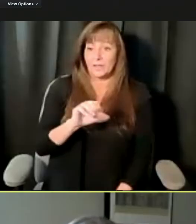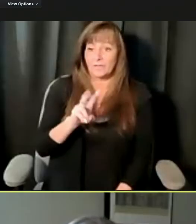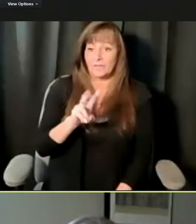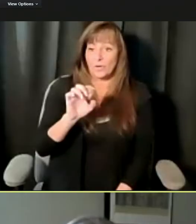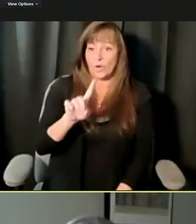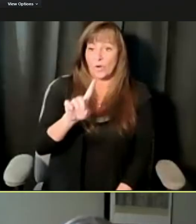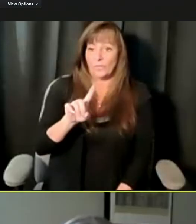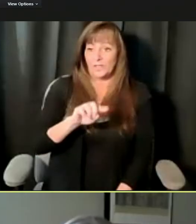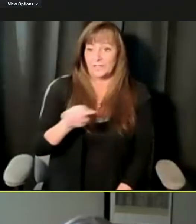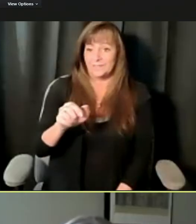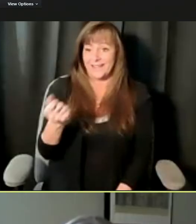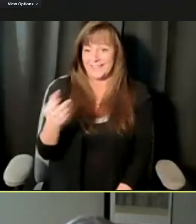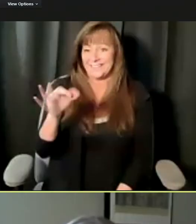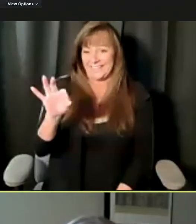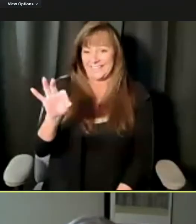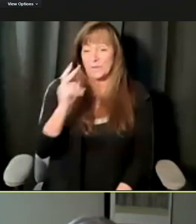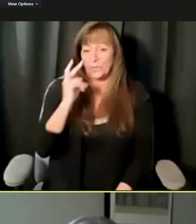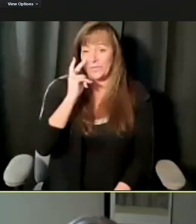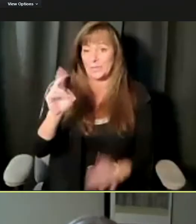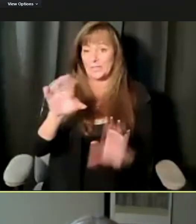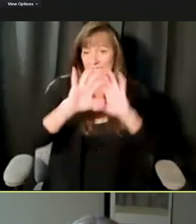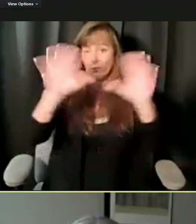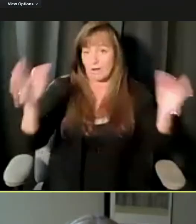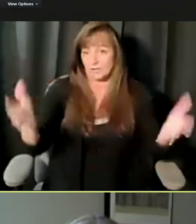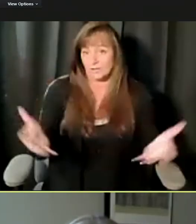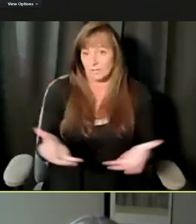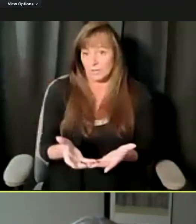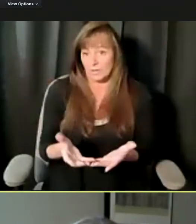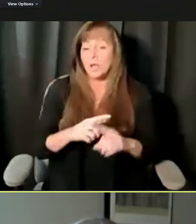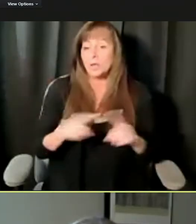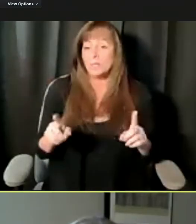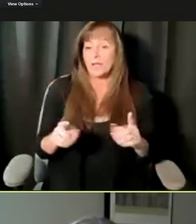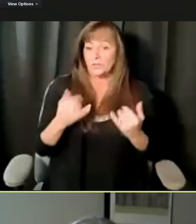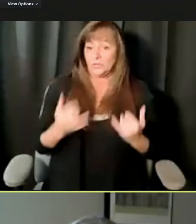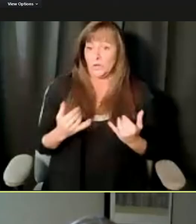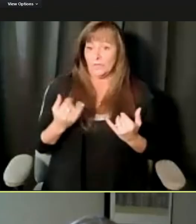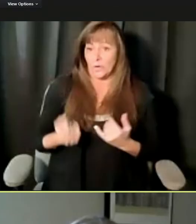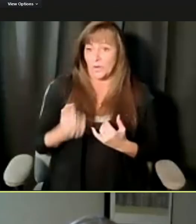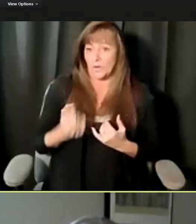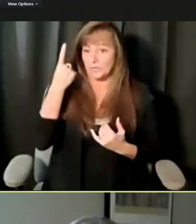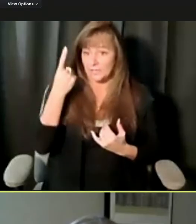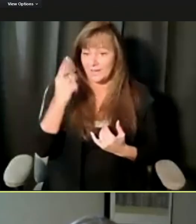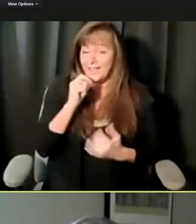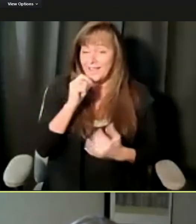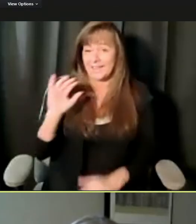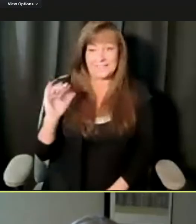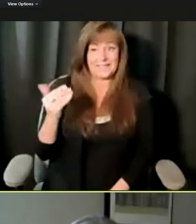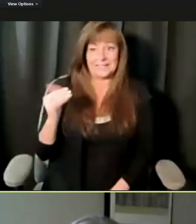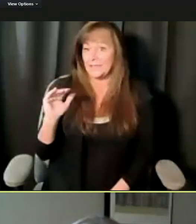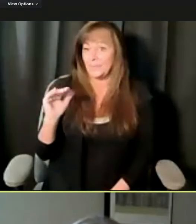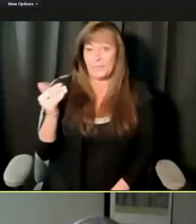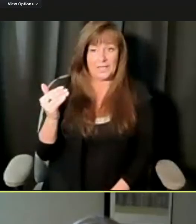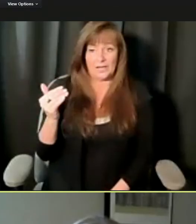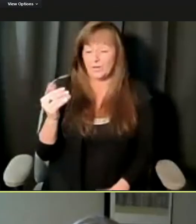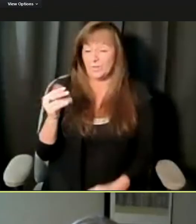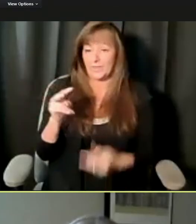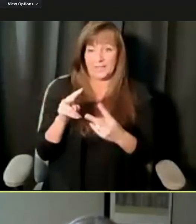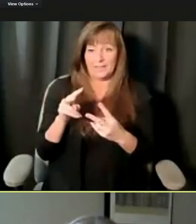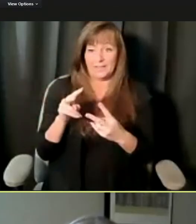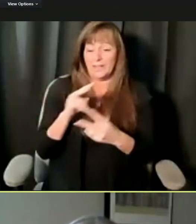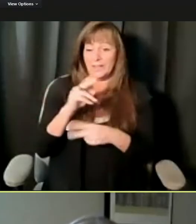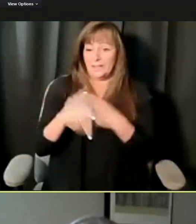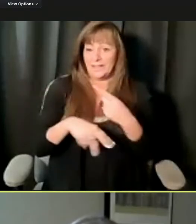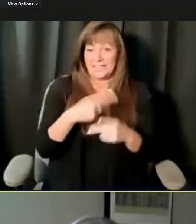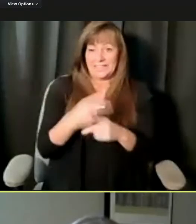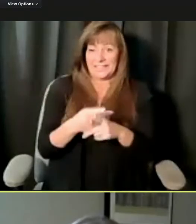been circulating across the globe. But what we understand so far is that it doesn't appear that these strains, these